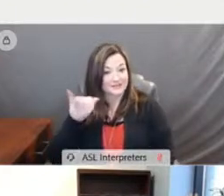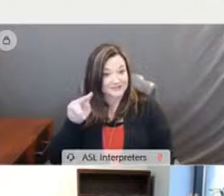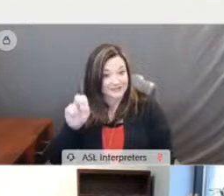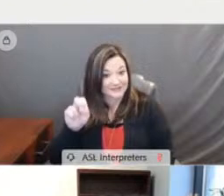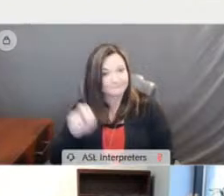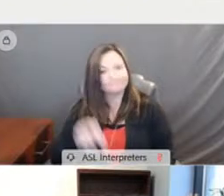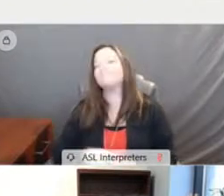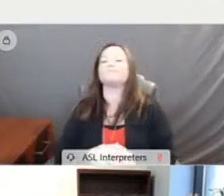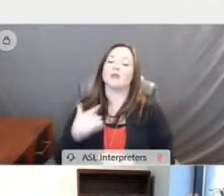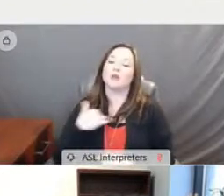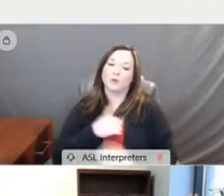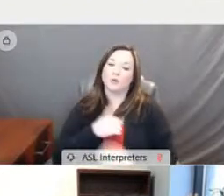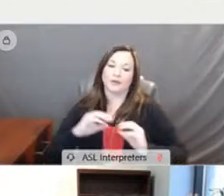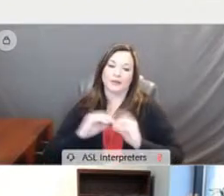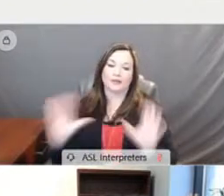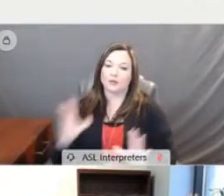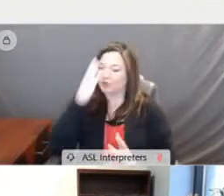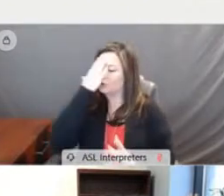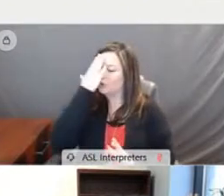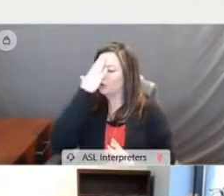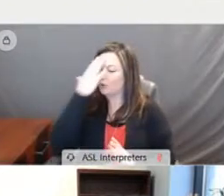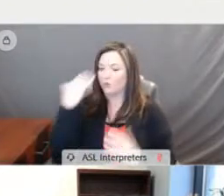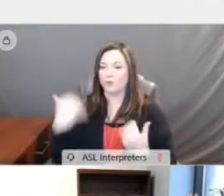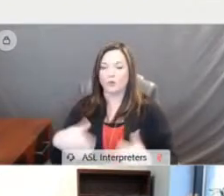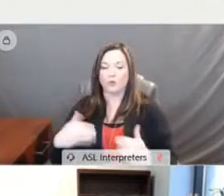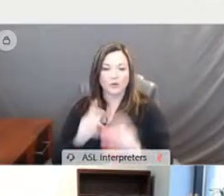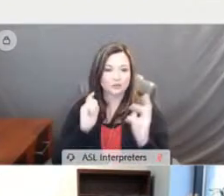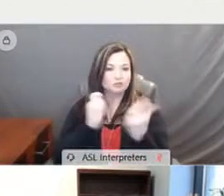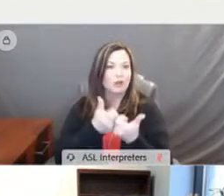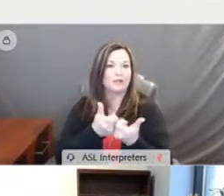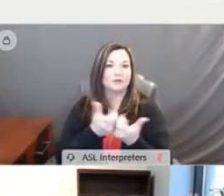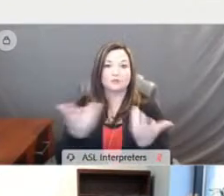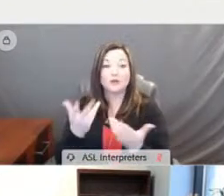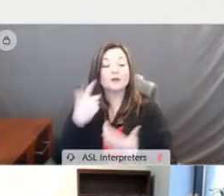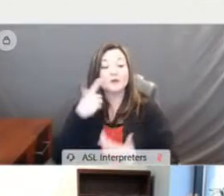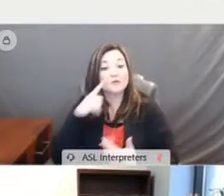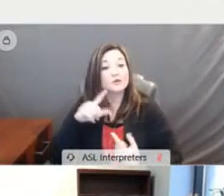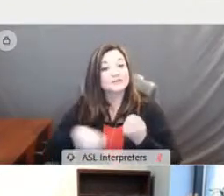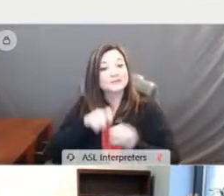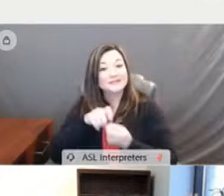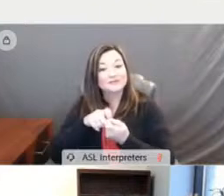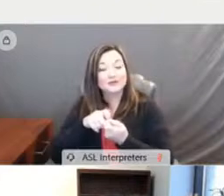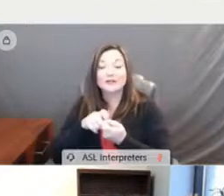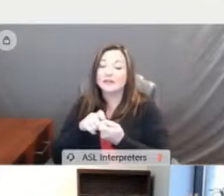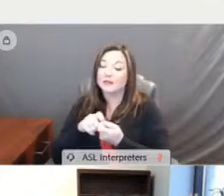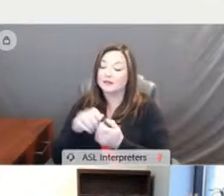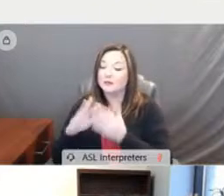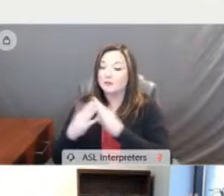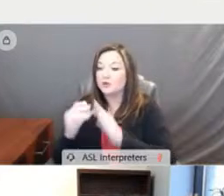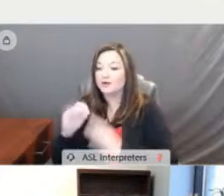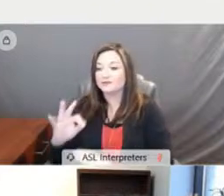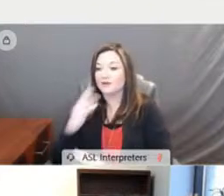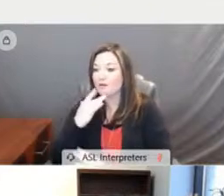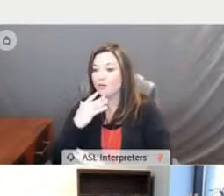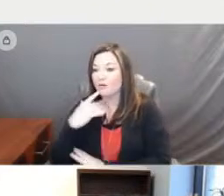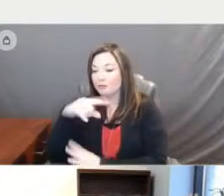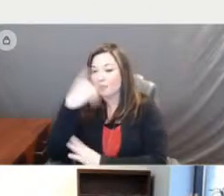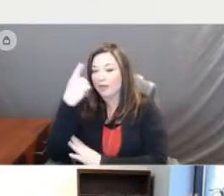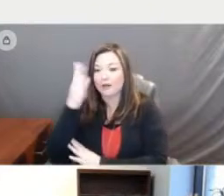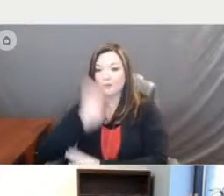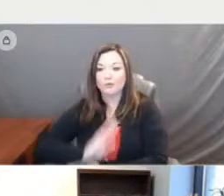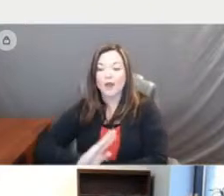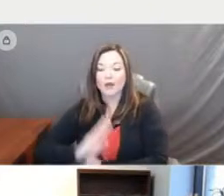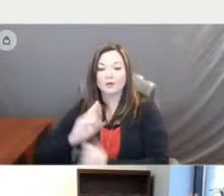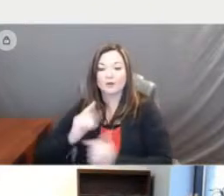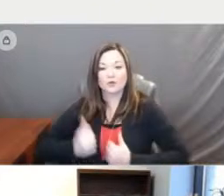know there are a number of different challenges, particularly with communities of color, Black and brown residents here in Little Rock. And